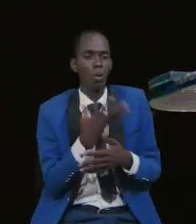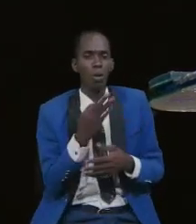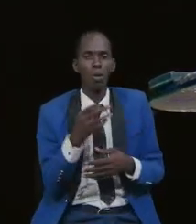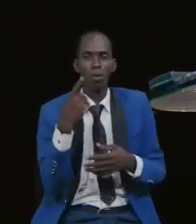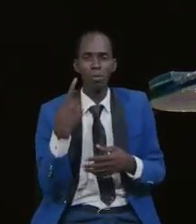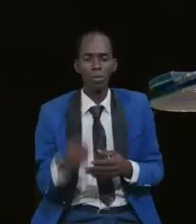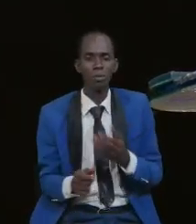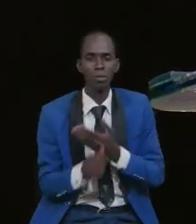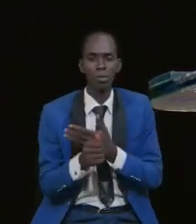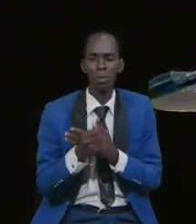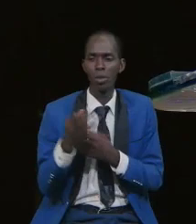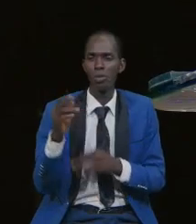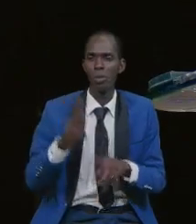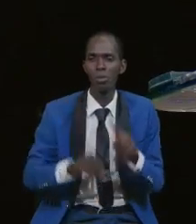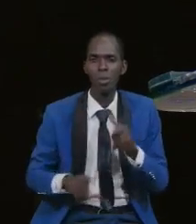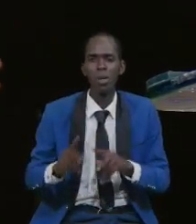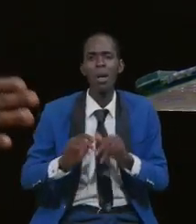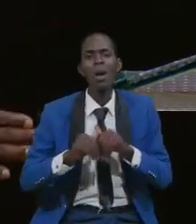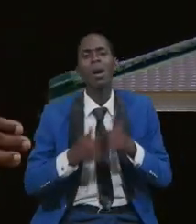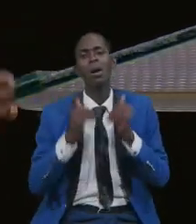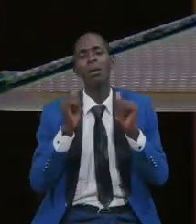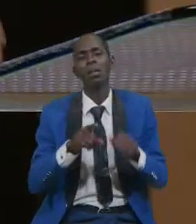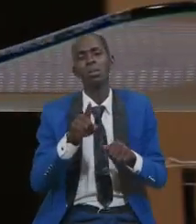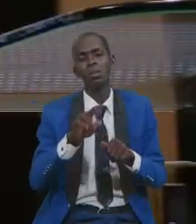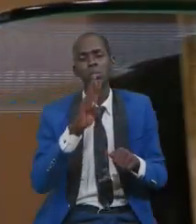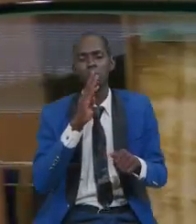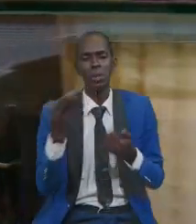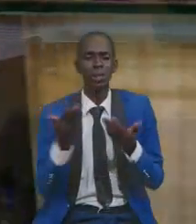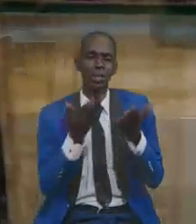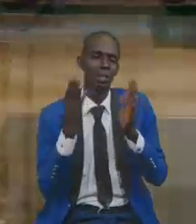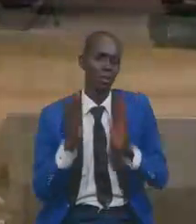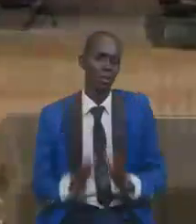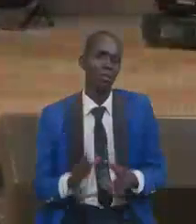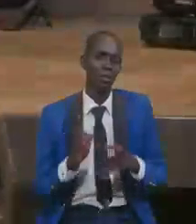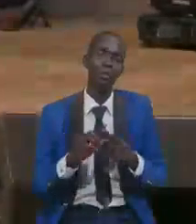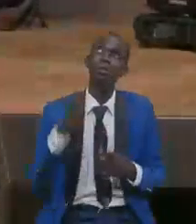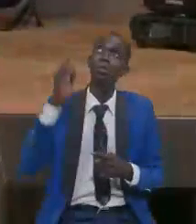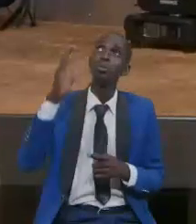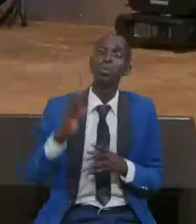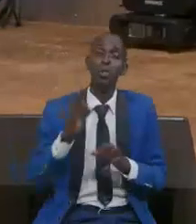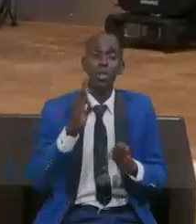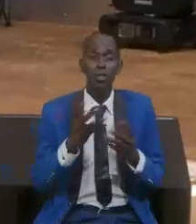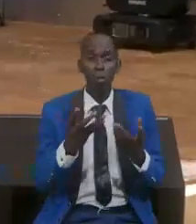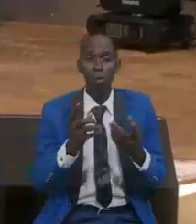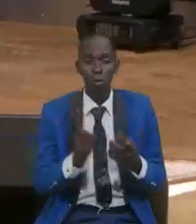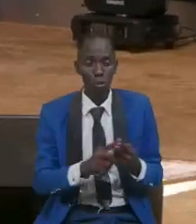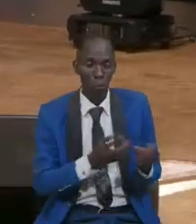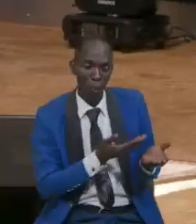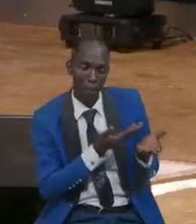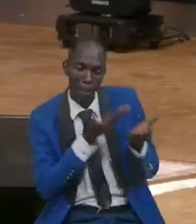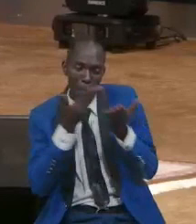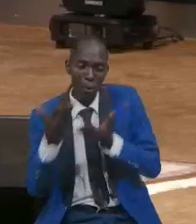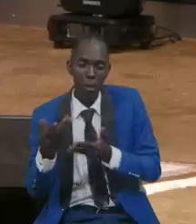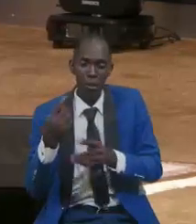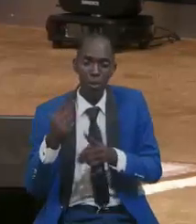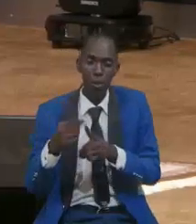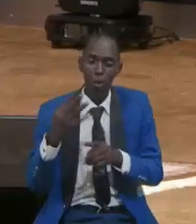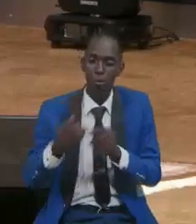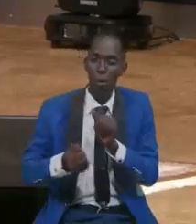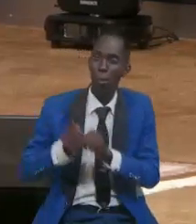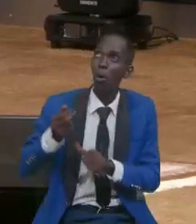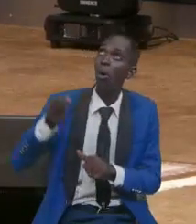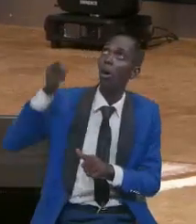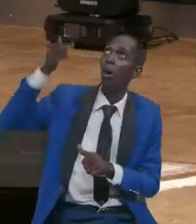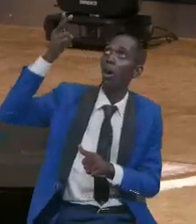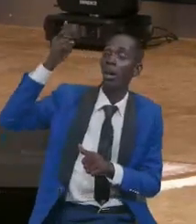of the people. How can you be a messenger if you're going to be a messenger to carry the message of the Most High to